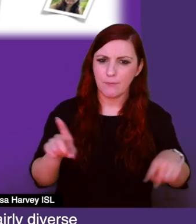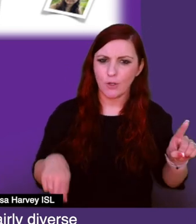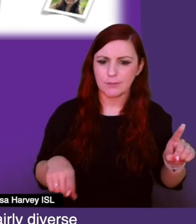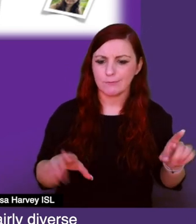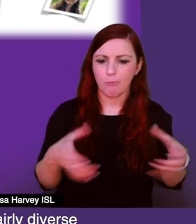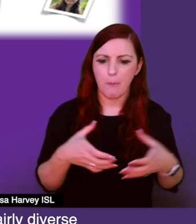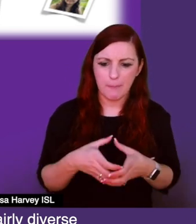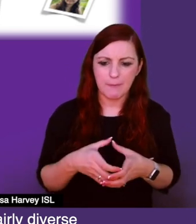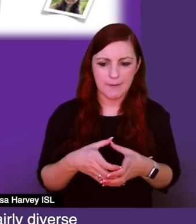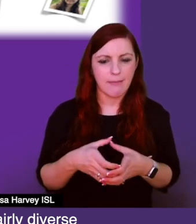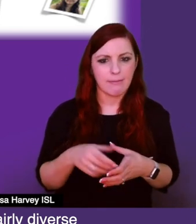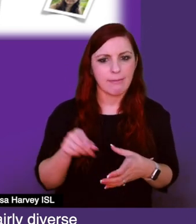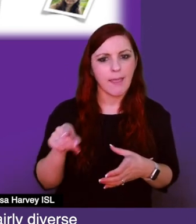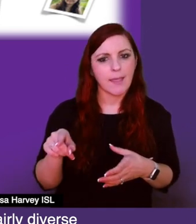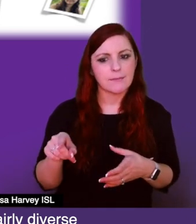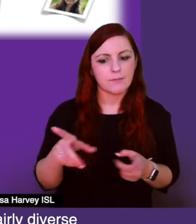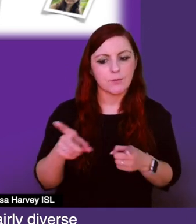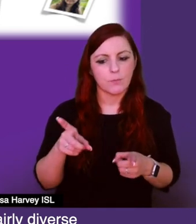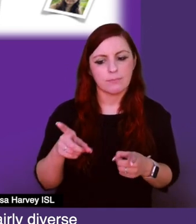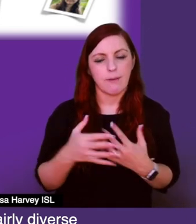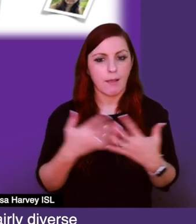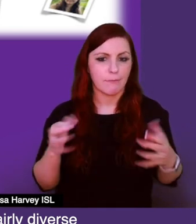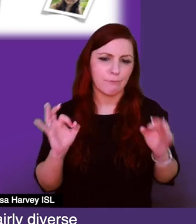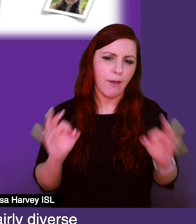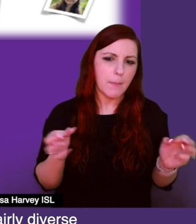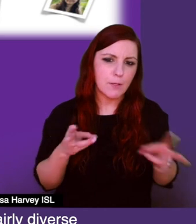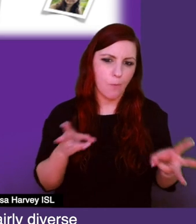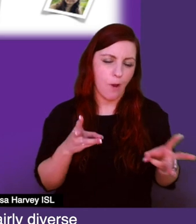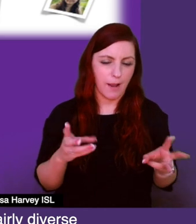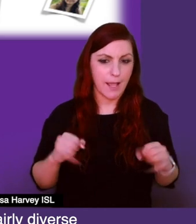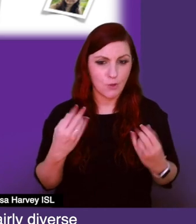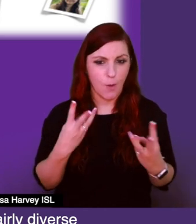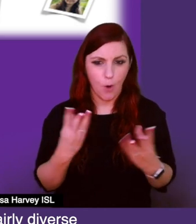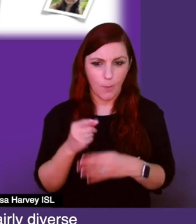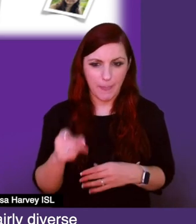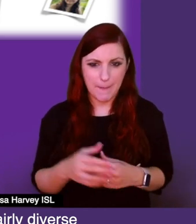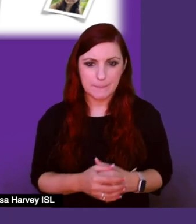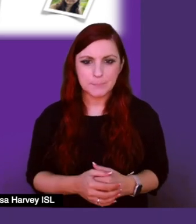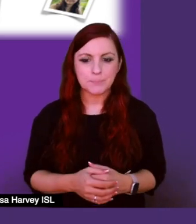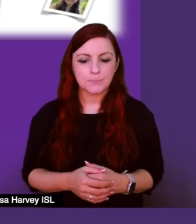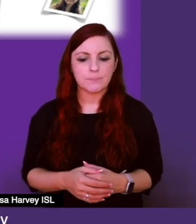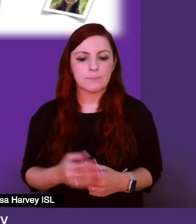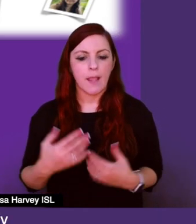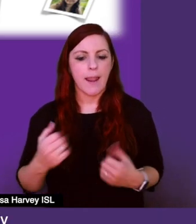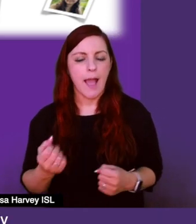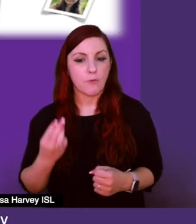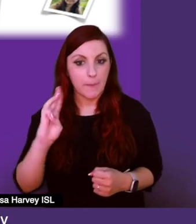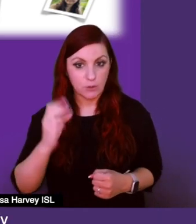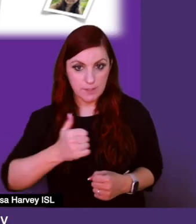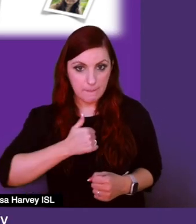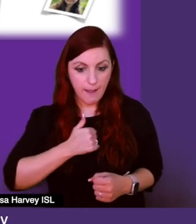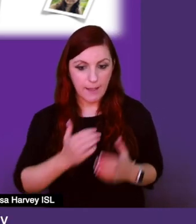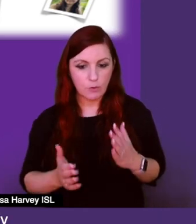diverse bunch and do fabulous work. And I really enjoy working with them. I have pictures of